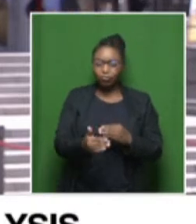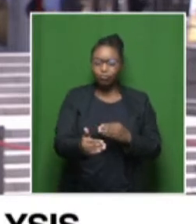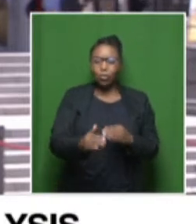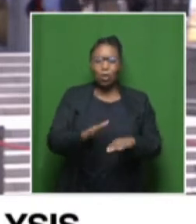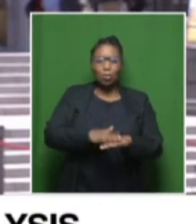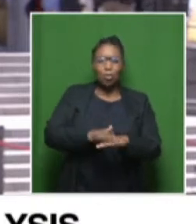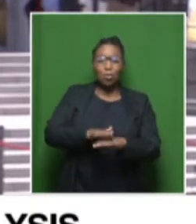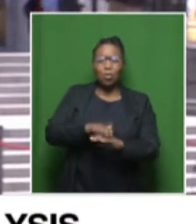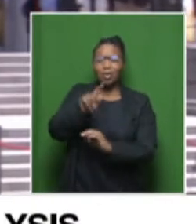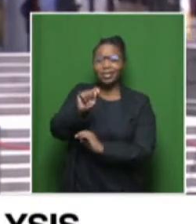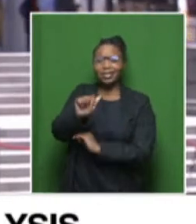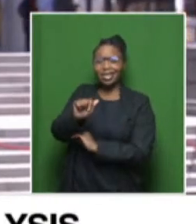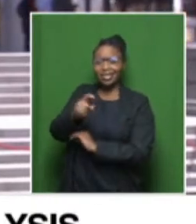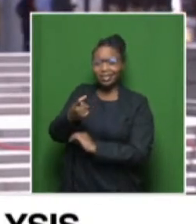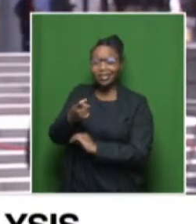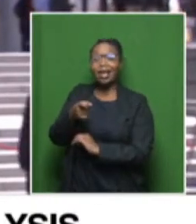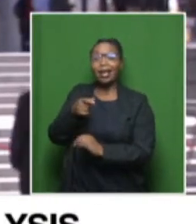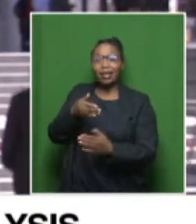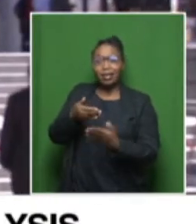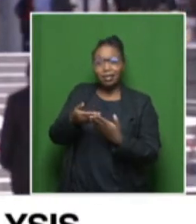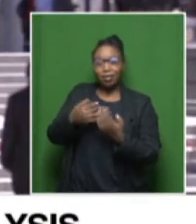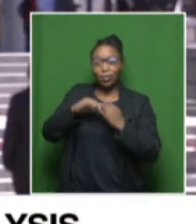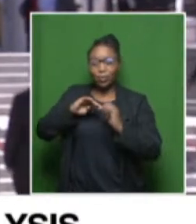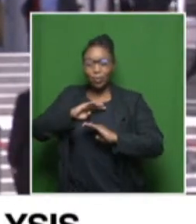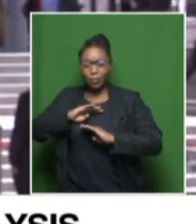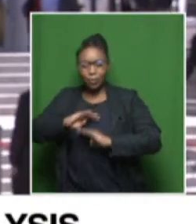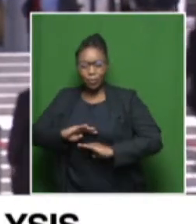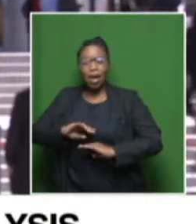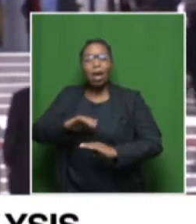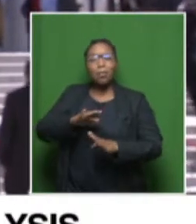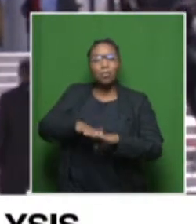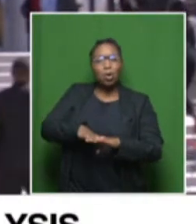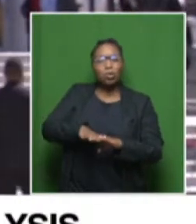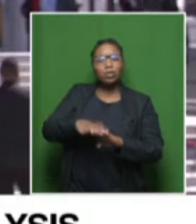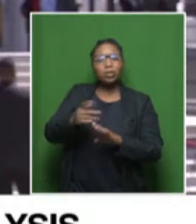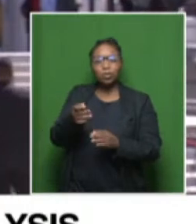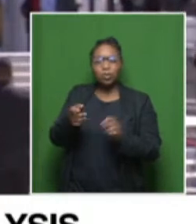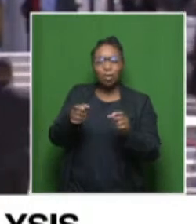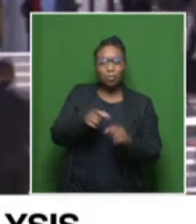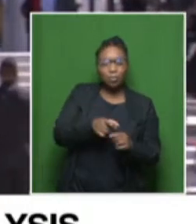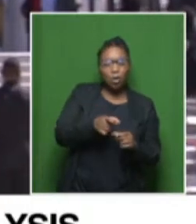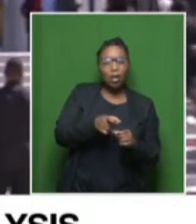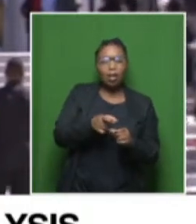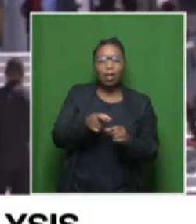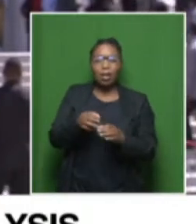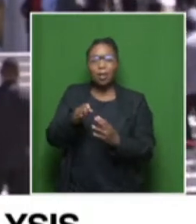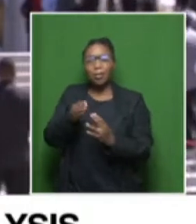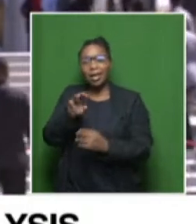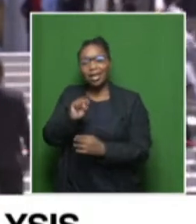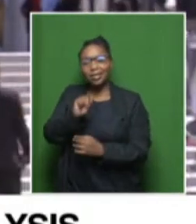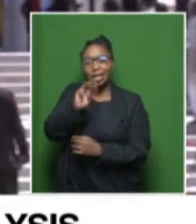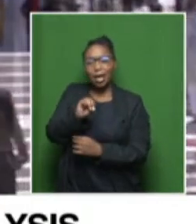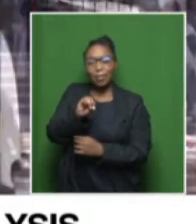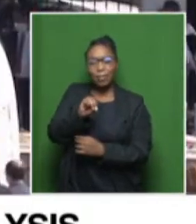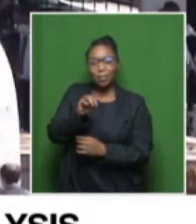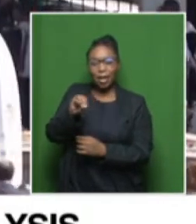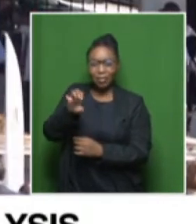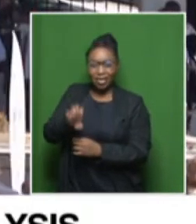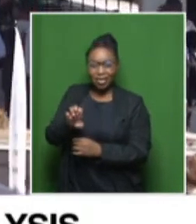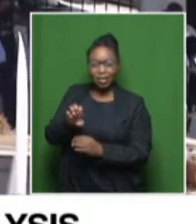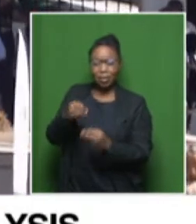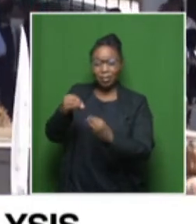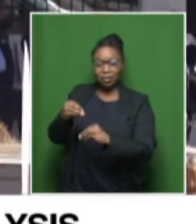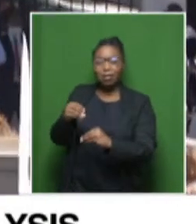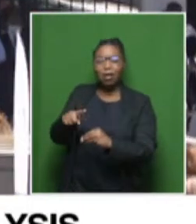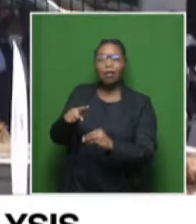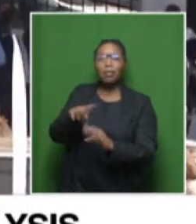relief by way of small, medium and micro brewers should still be on the table for the beer industry. But overall, we are